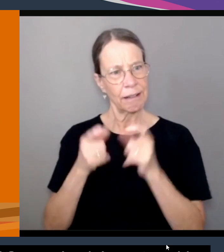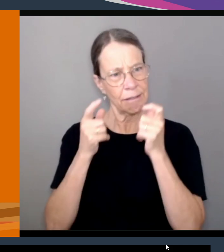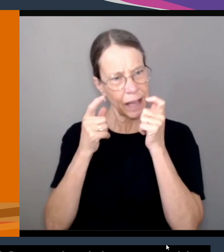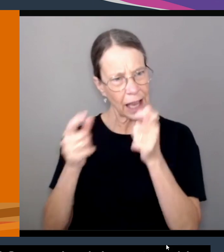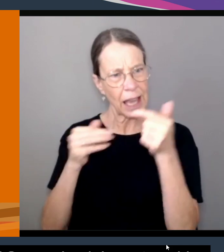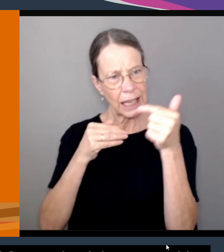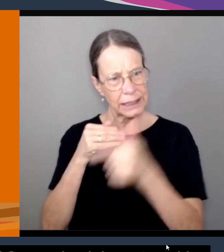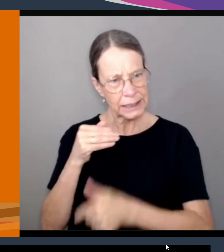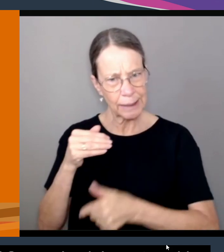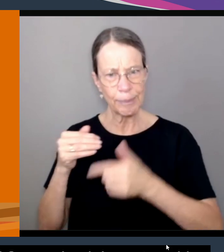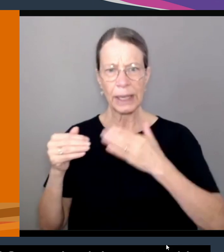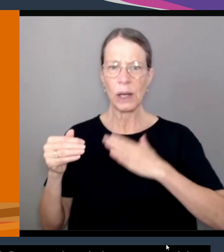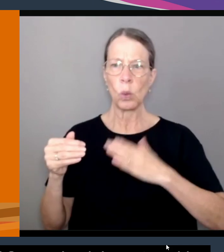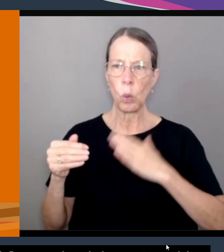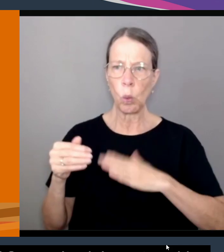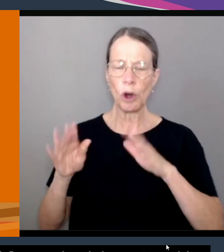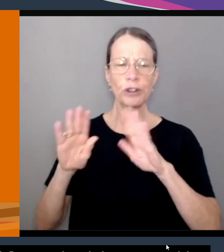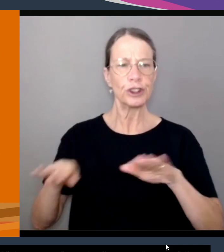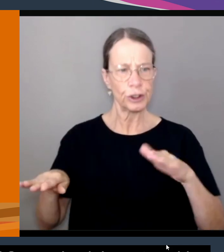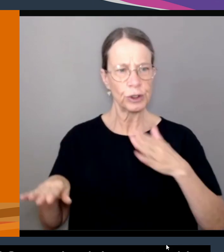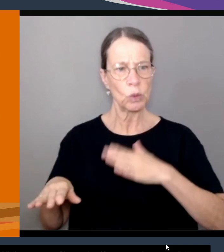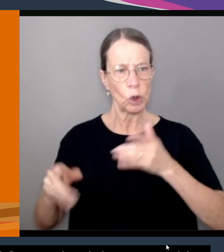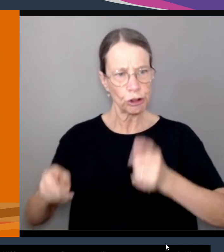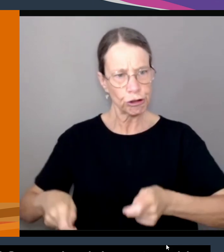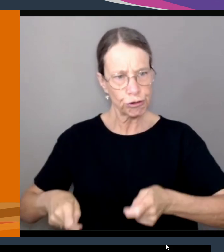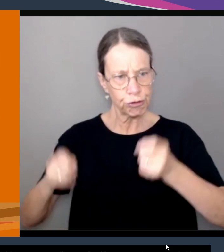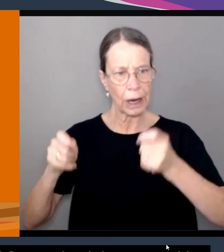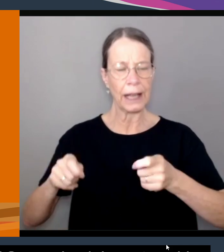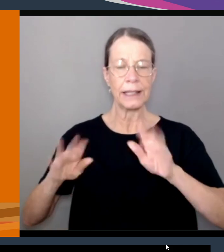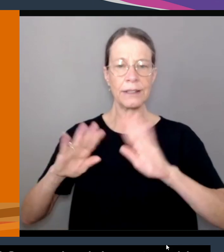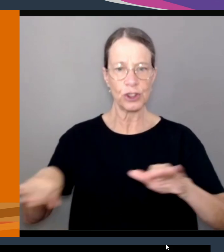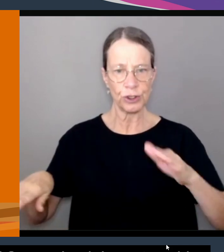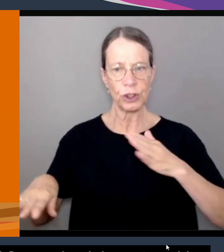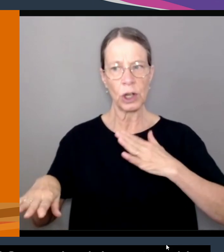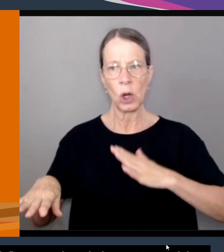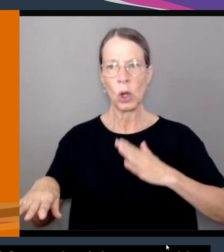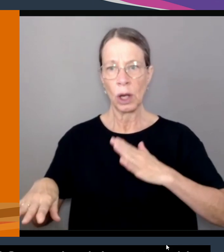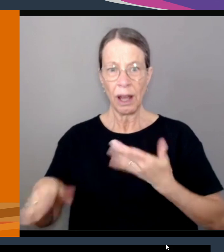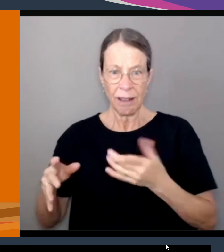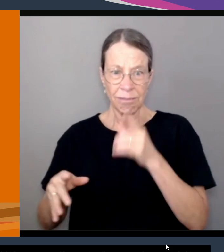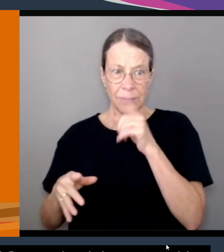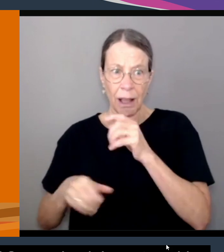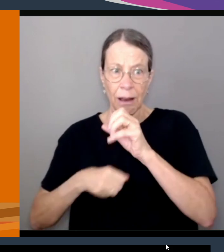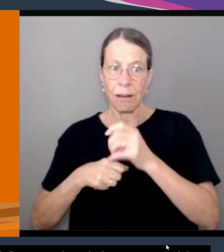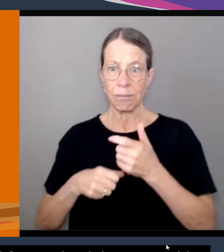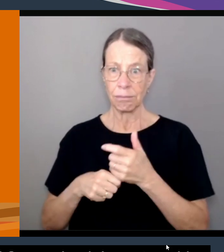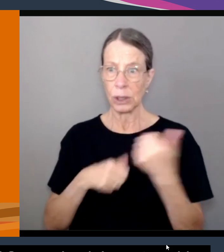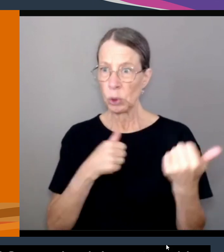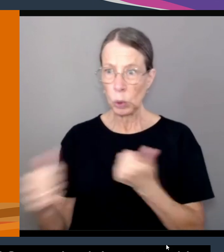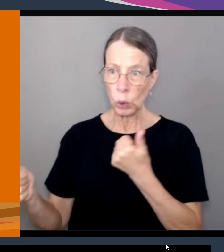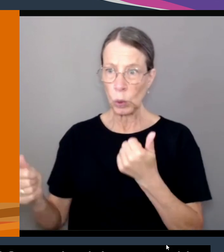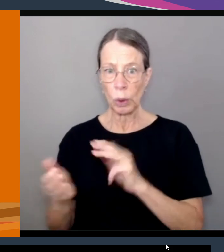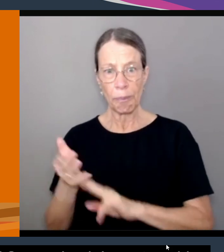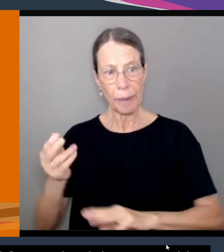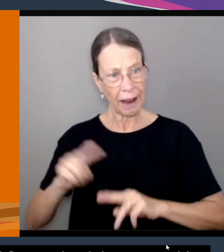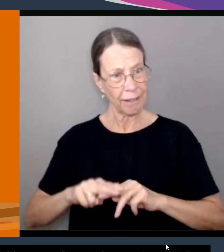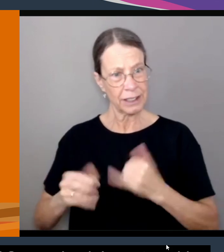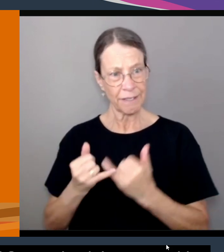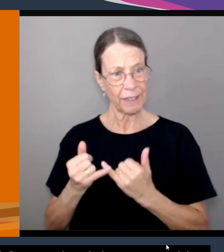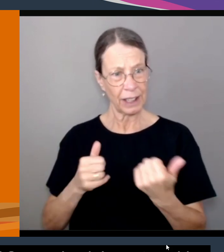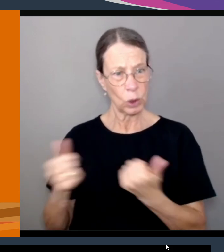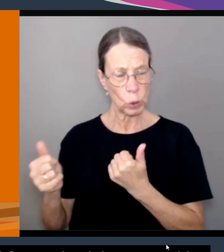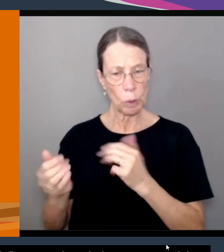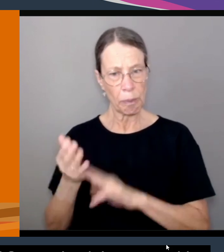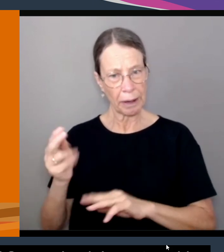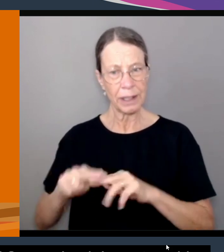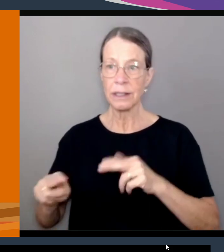have children and raise children and make very good parents. All we want is to be given an opportunity